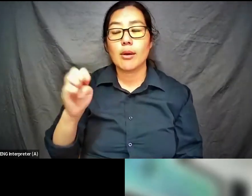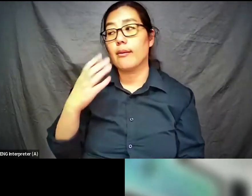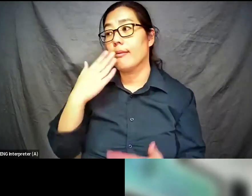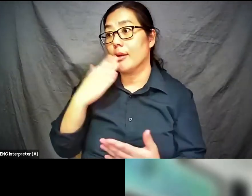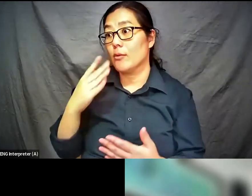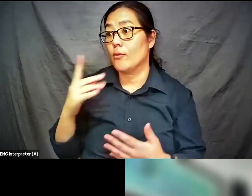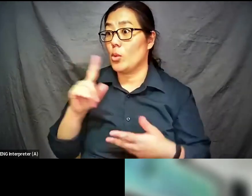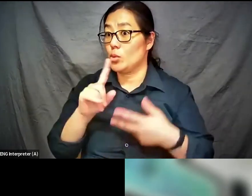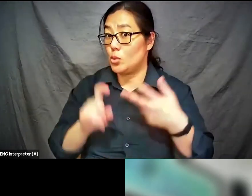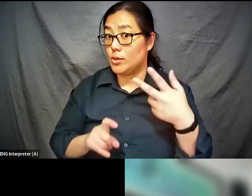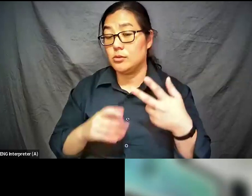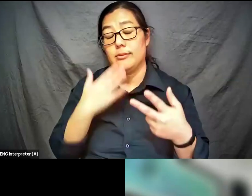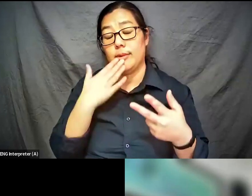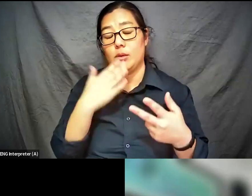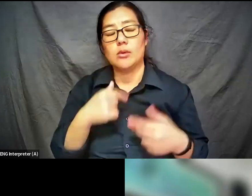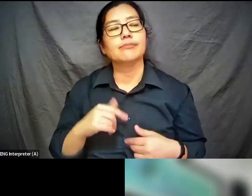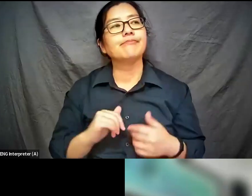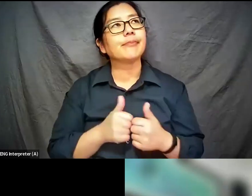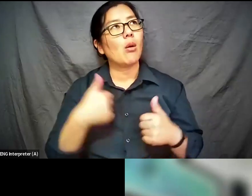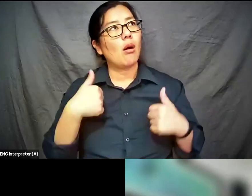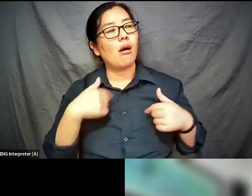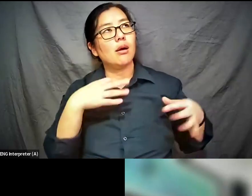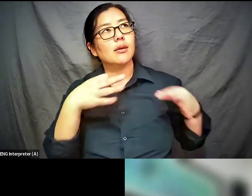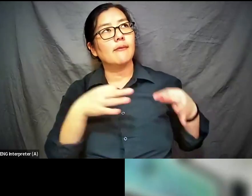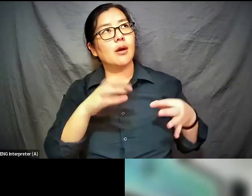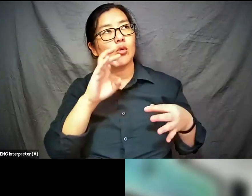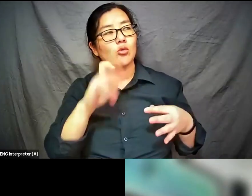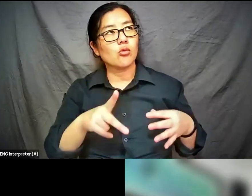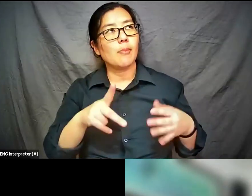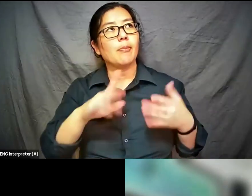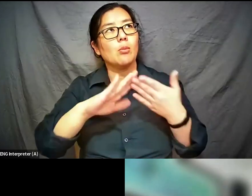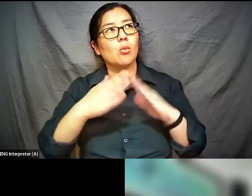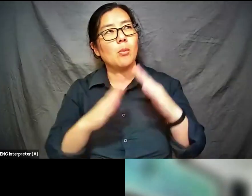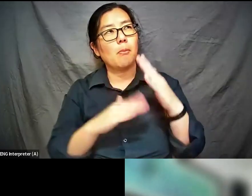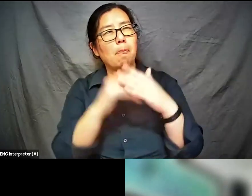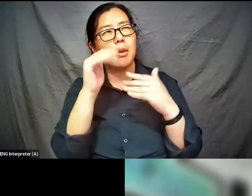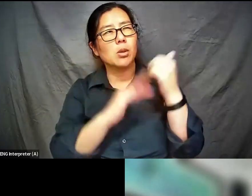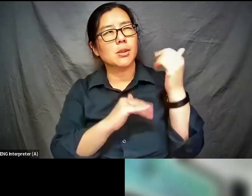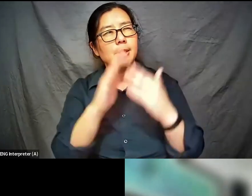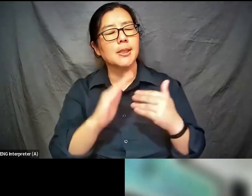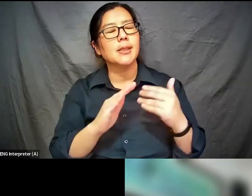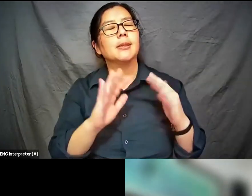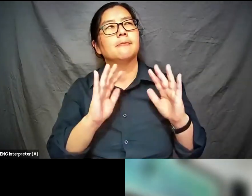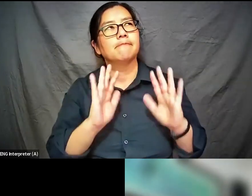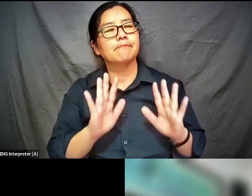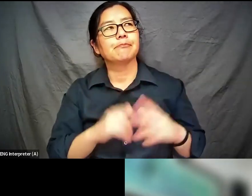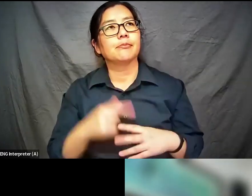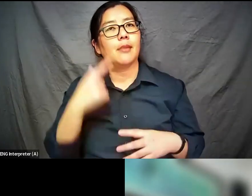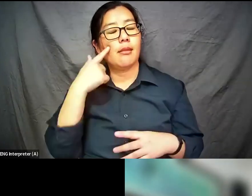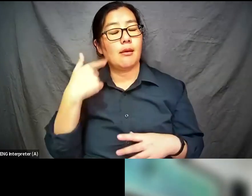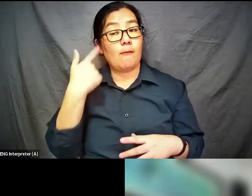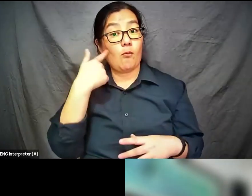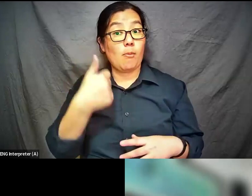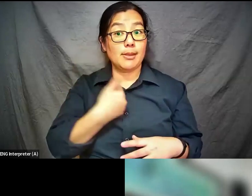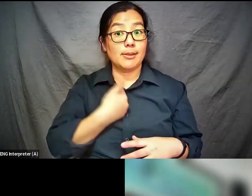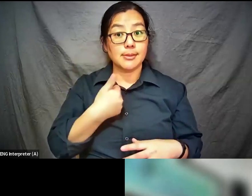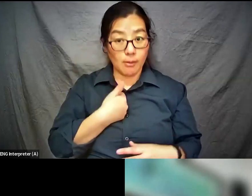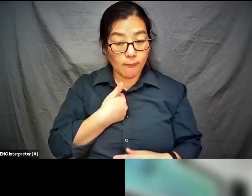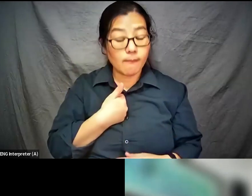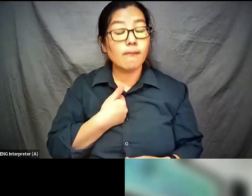to avoid and resist and push back against a symbolic annihilation. So your archive of the digital and